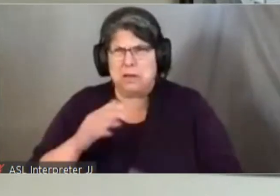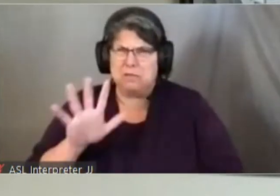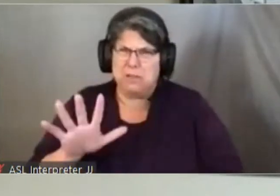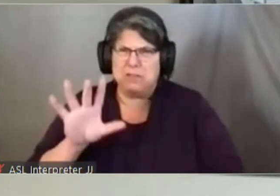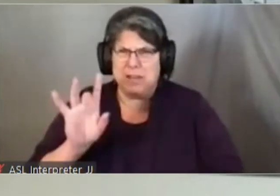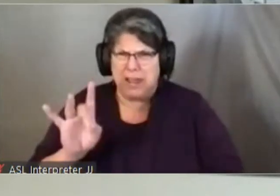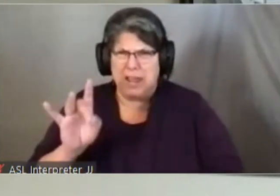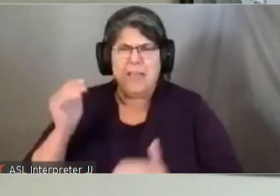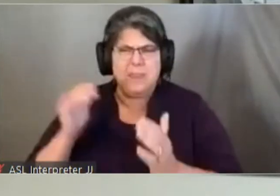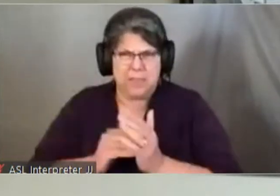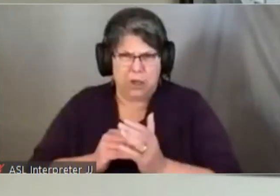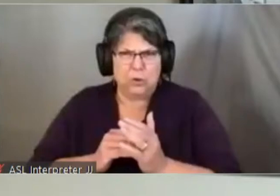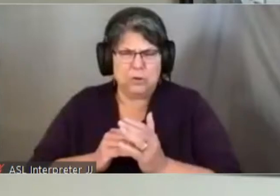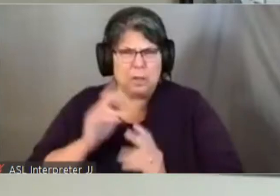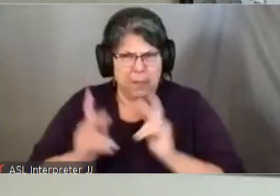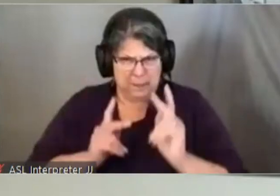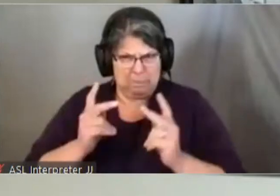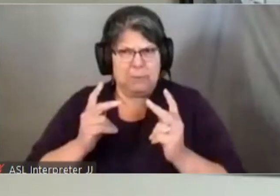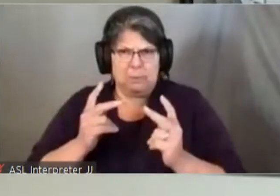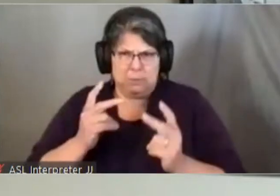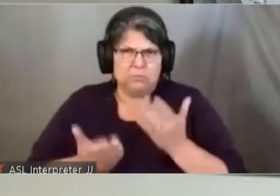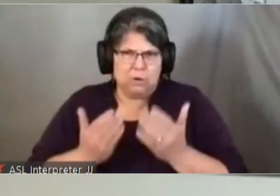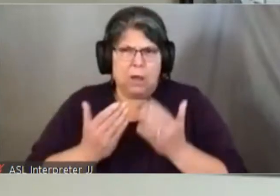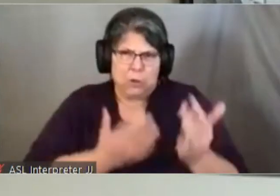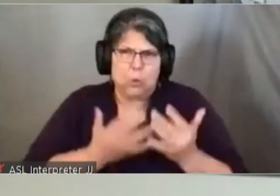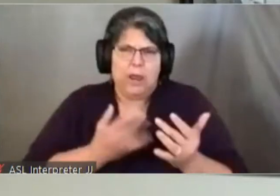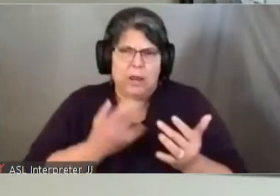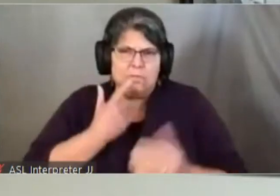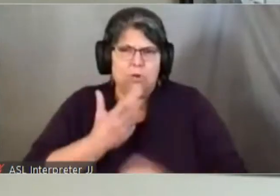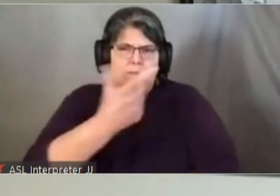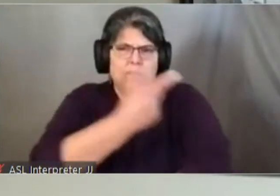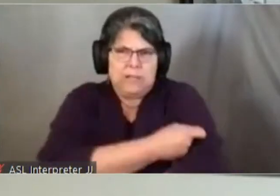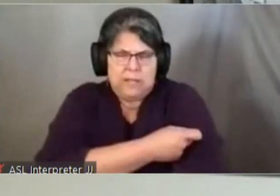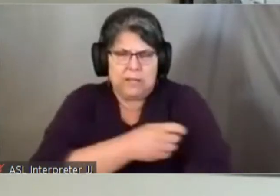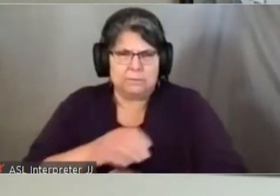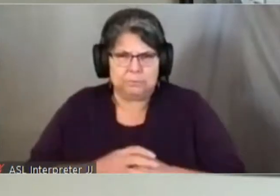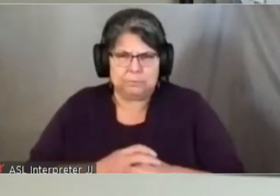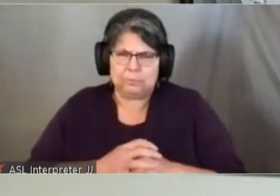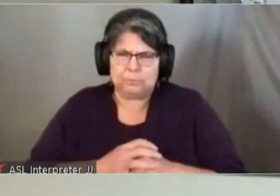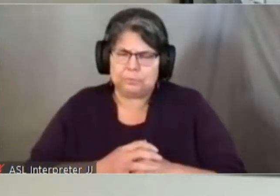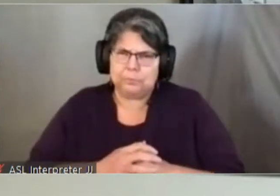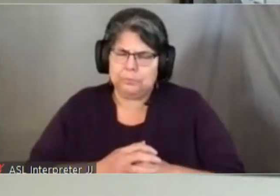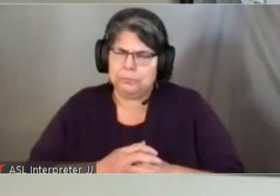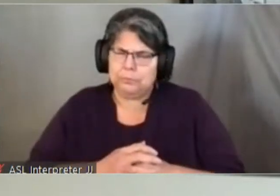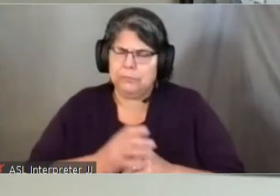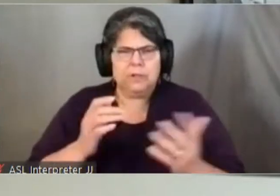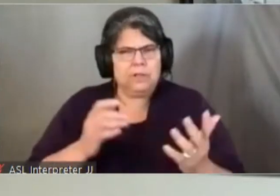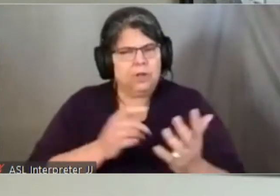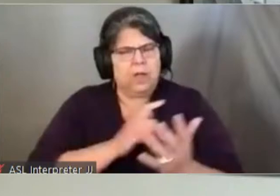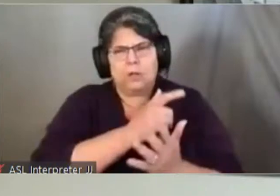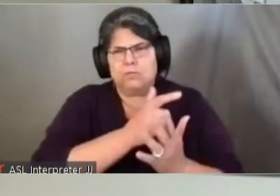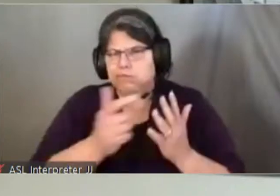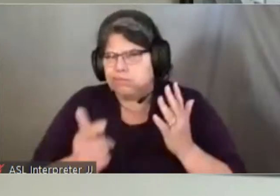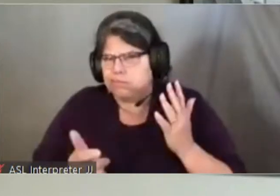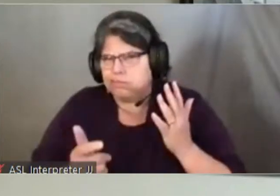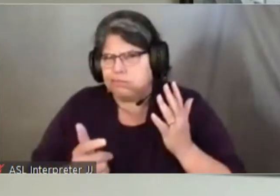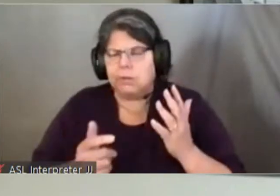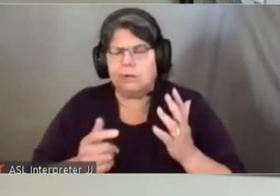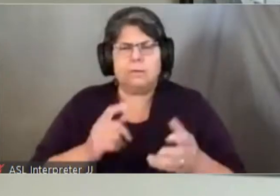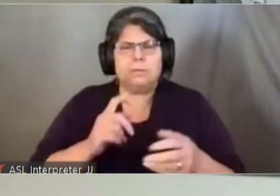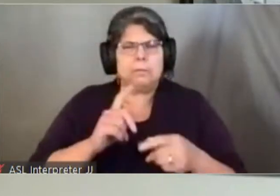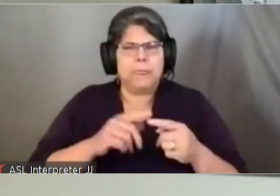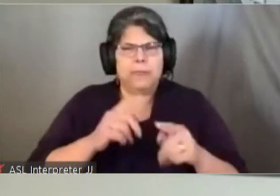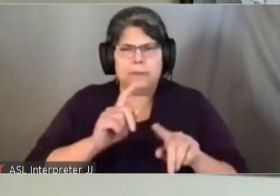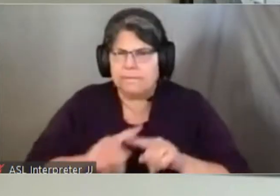58,000 that probably are waiting for their vaccines. We're going to march through the tiers and the ages group in